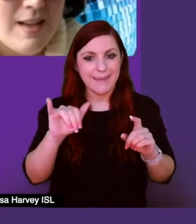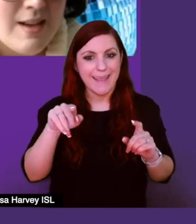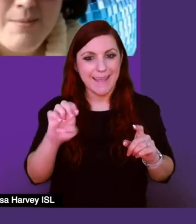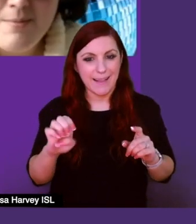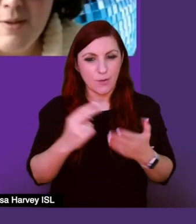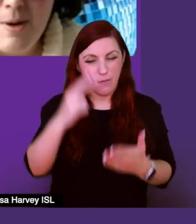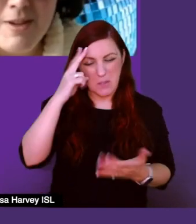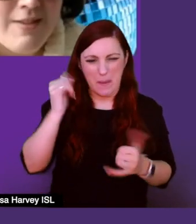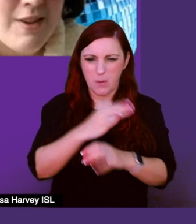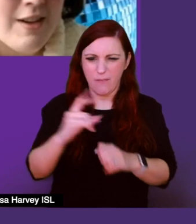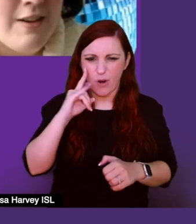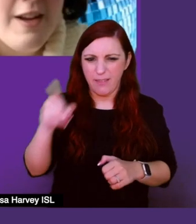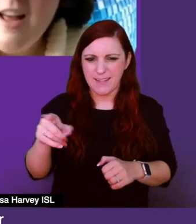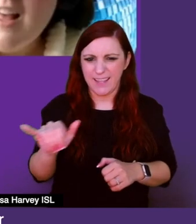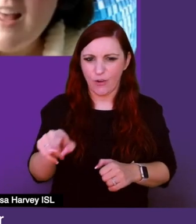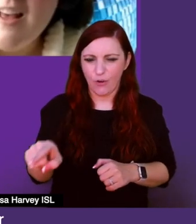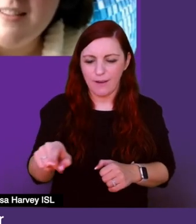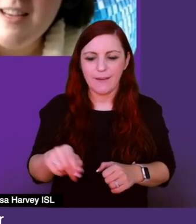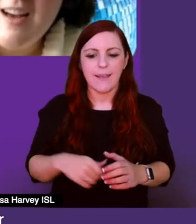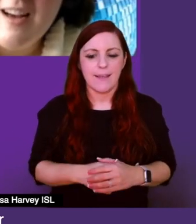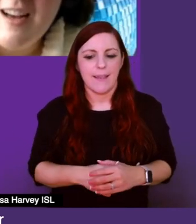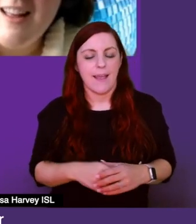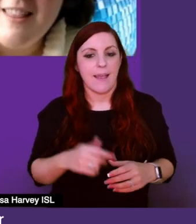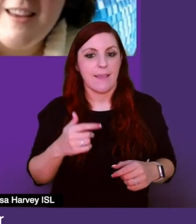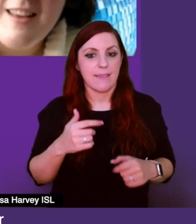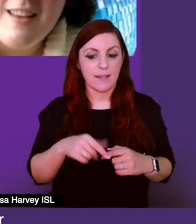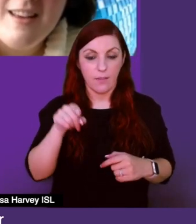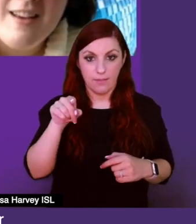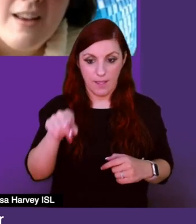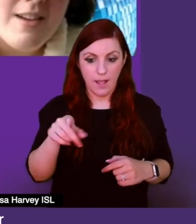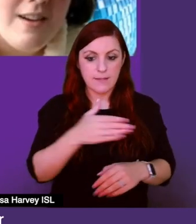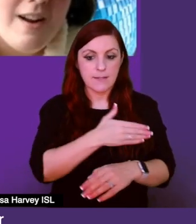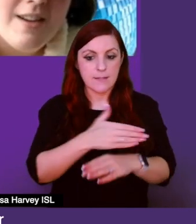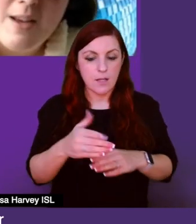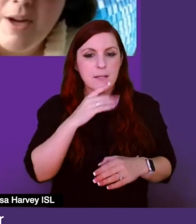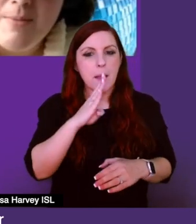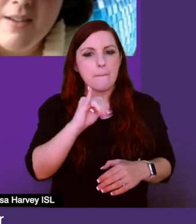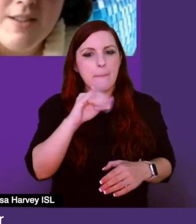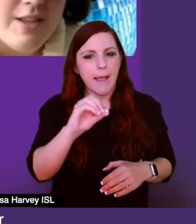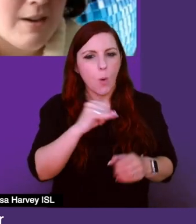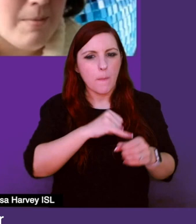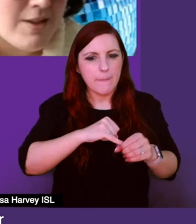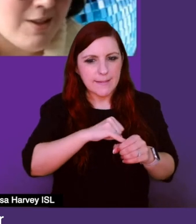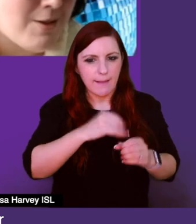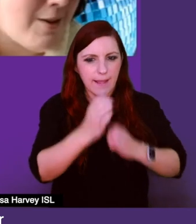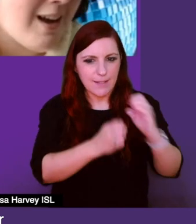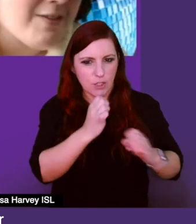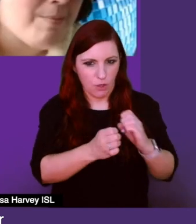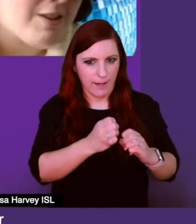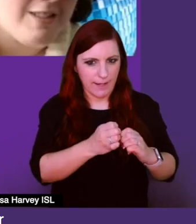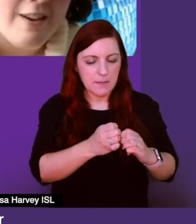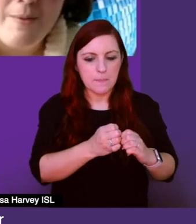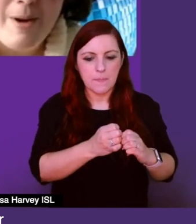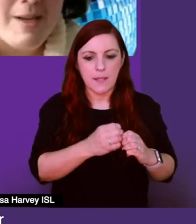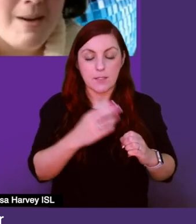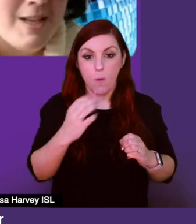is you've probably never heard of. And I started out as a biomedical engineering major. So I have some